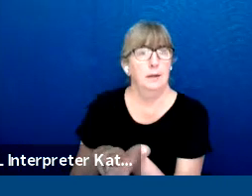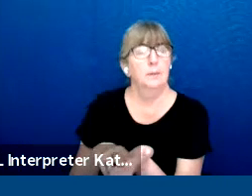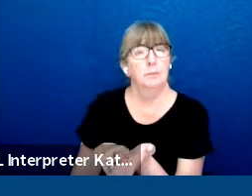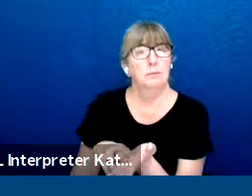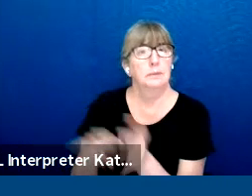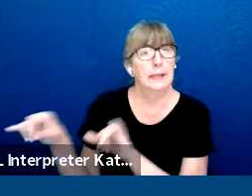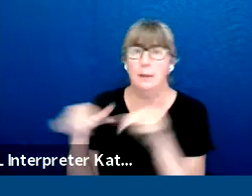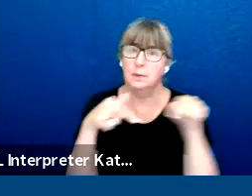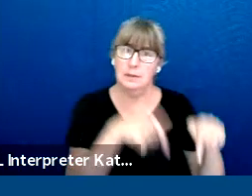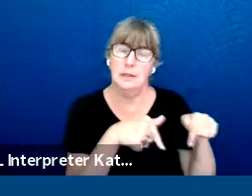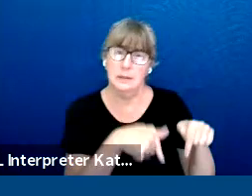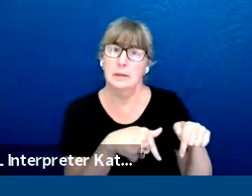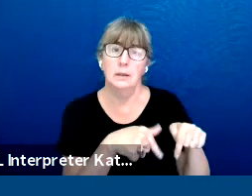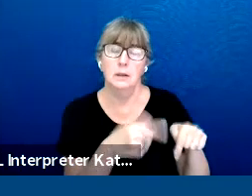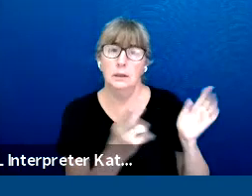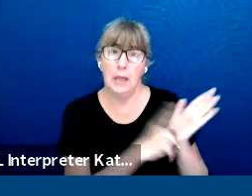and registered for this webinar.